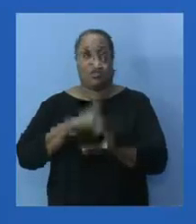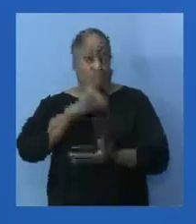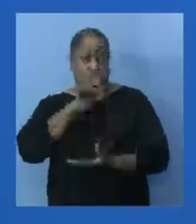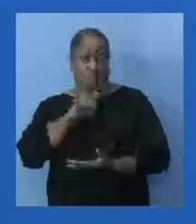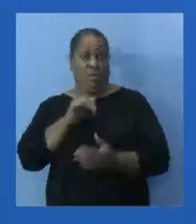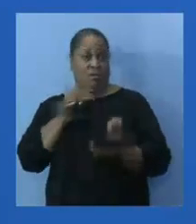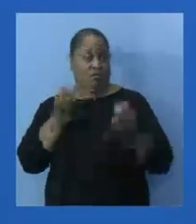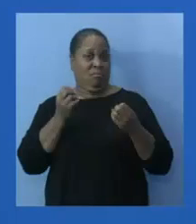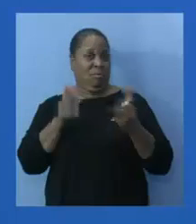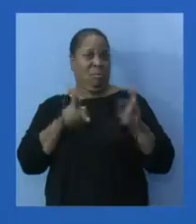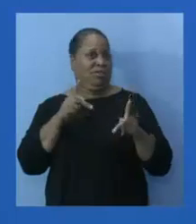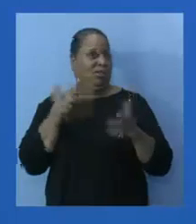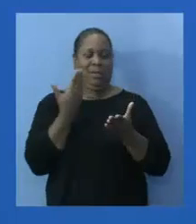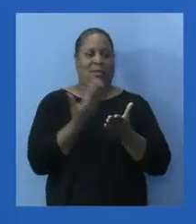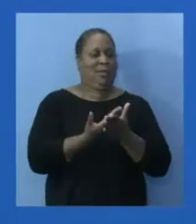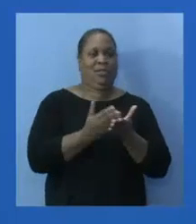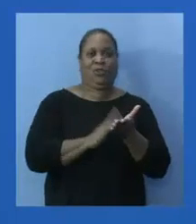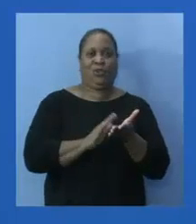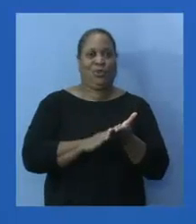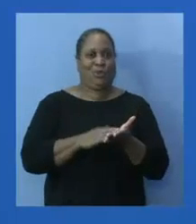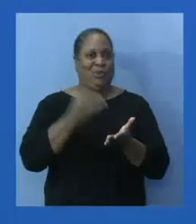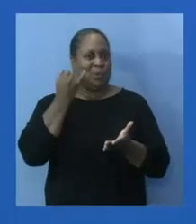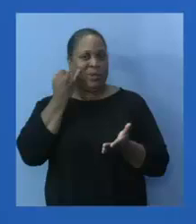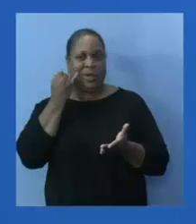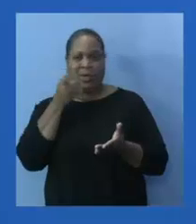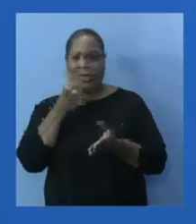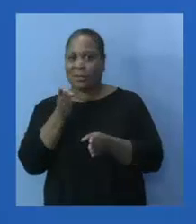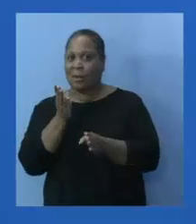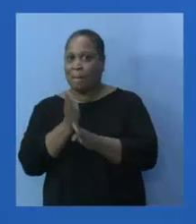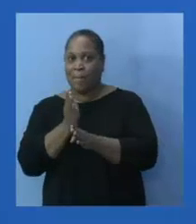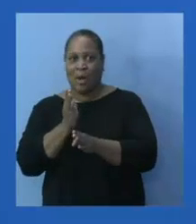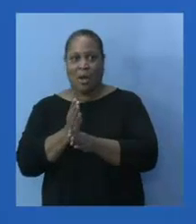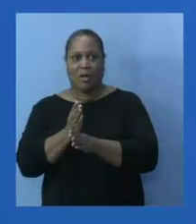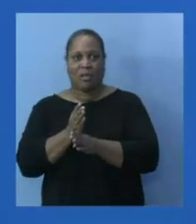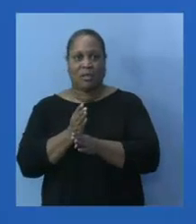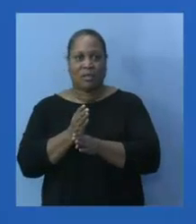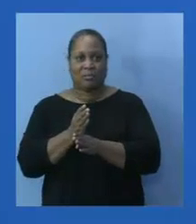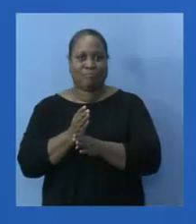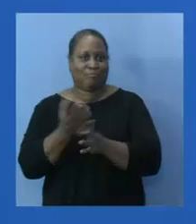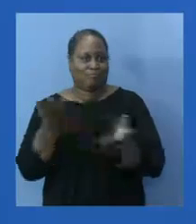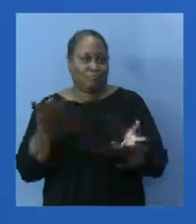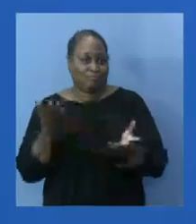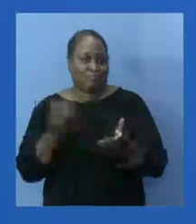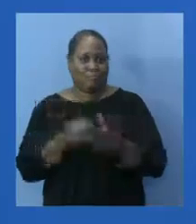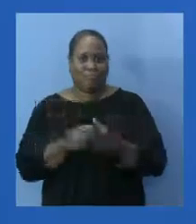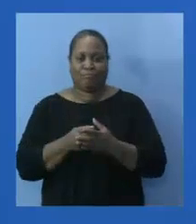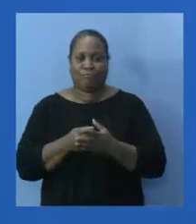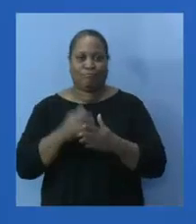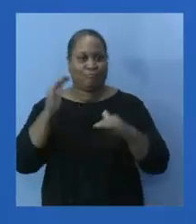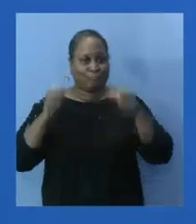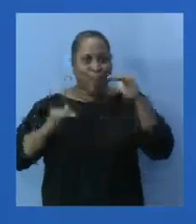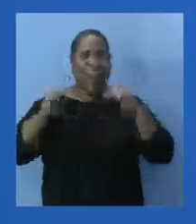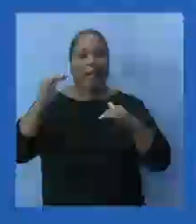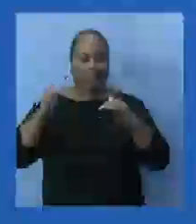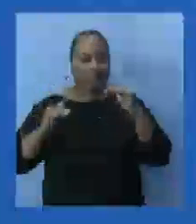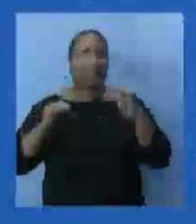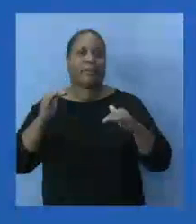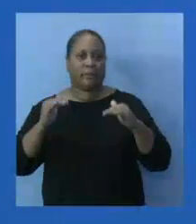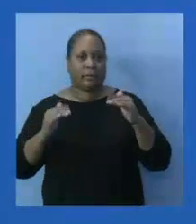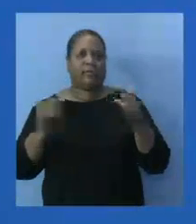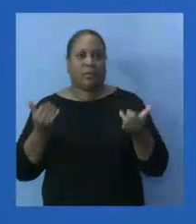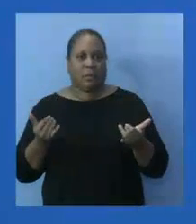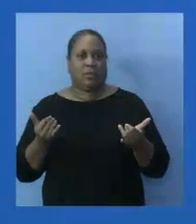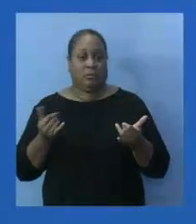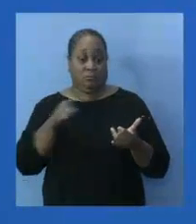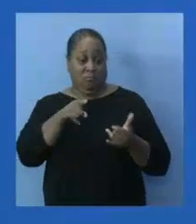many children can't get to school unless they have a public use of public transportation. So it's a balancing act. Them being